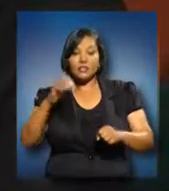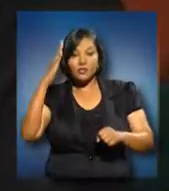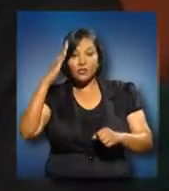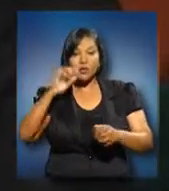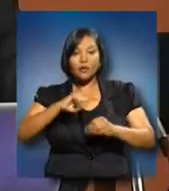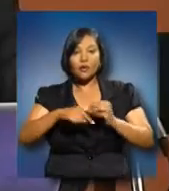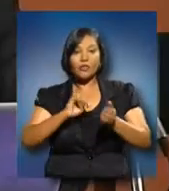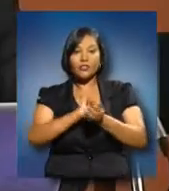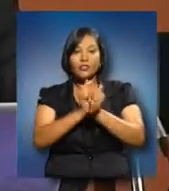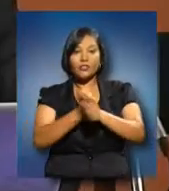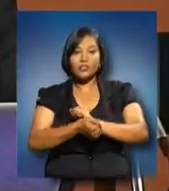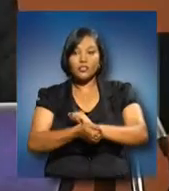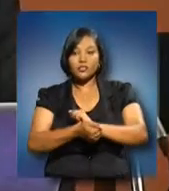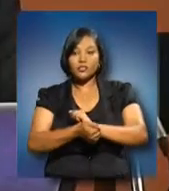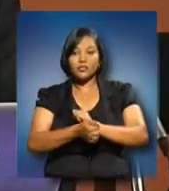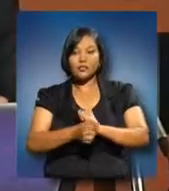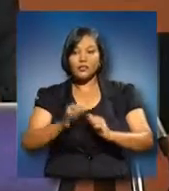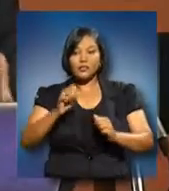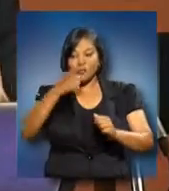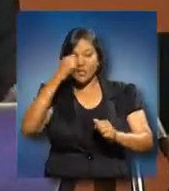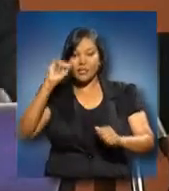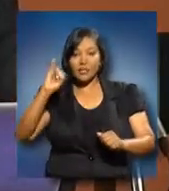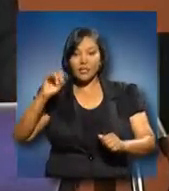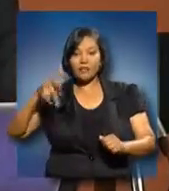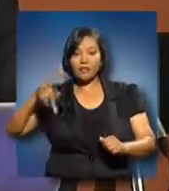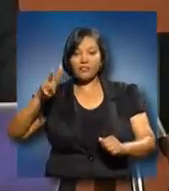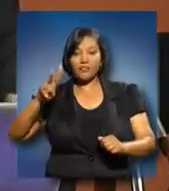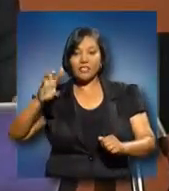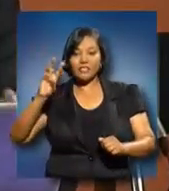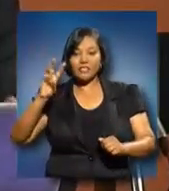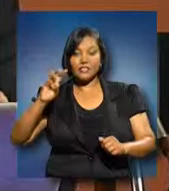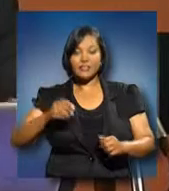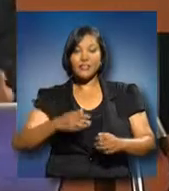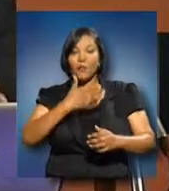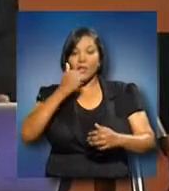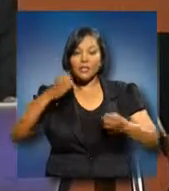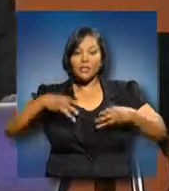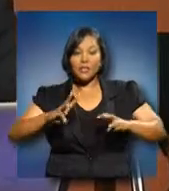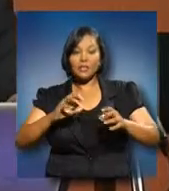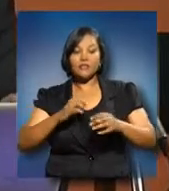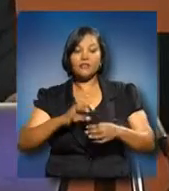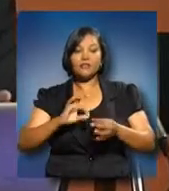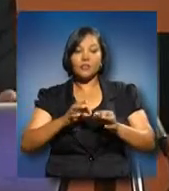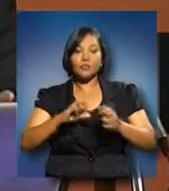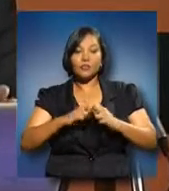this situation. Because IPv6 is the best way of resolving the scarcity of